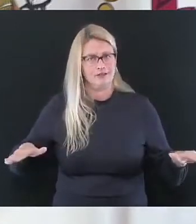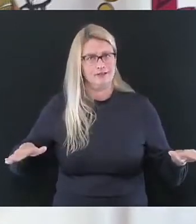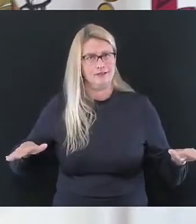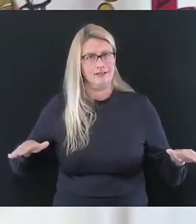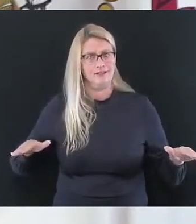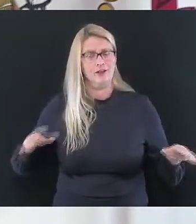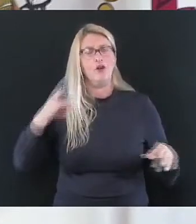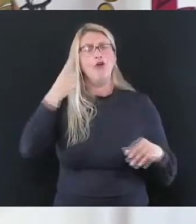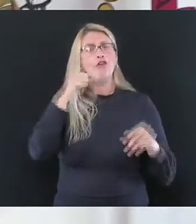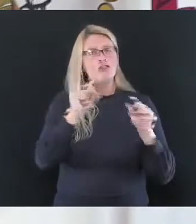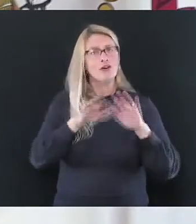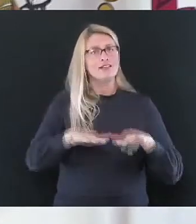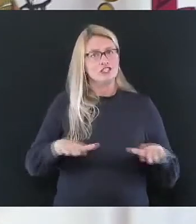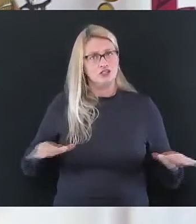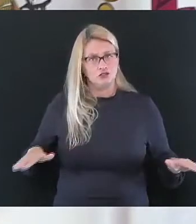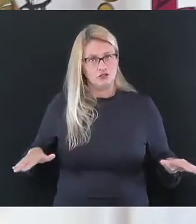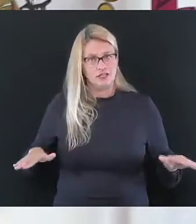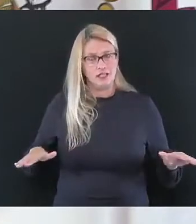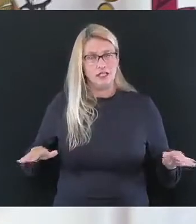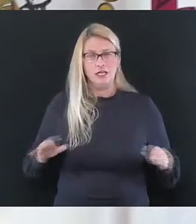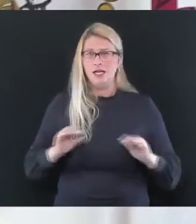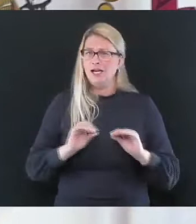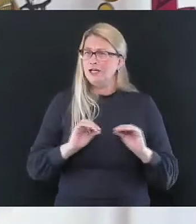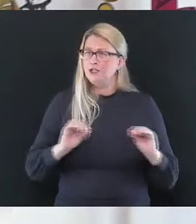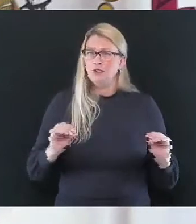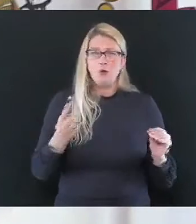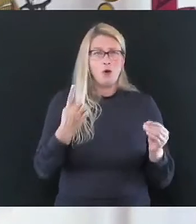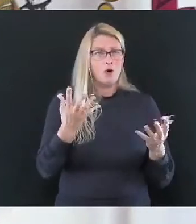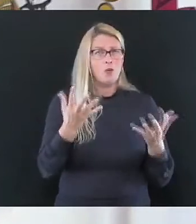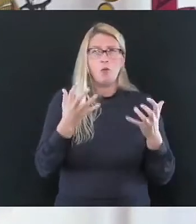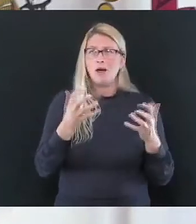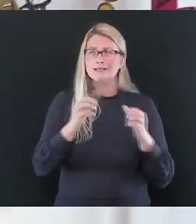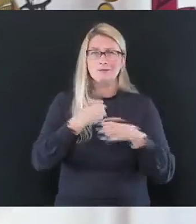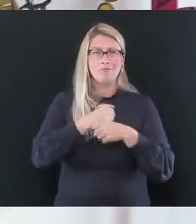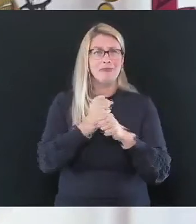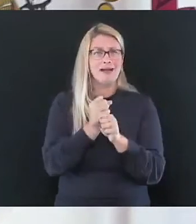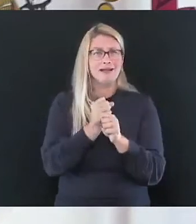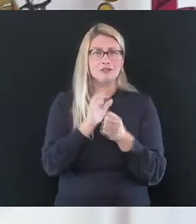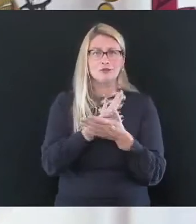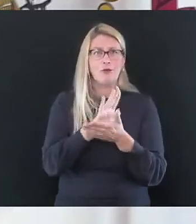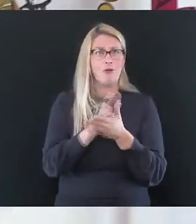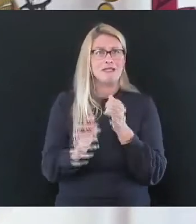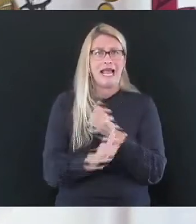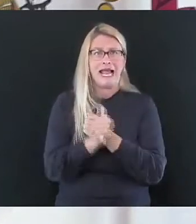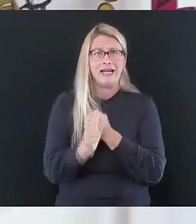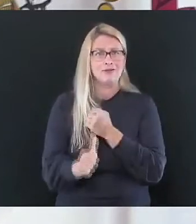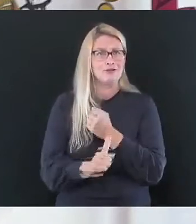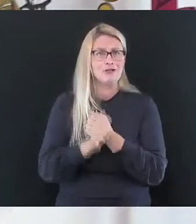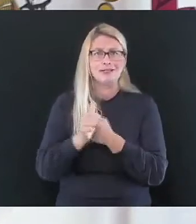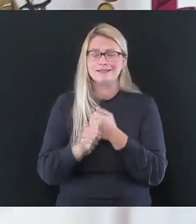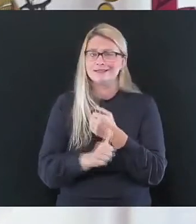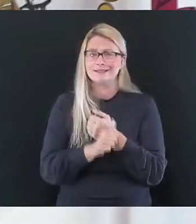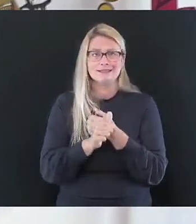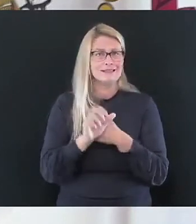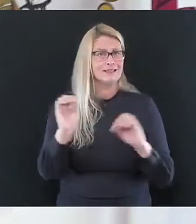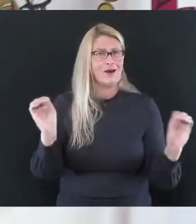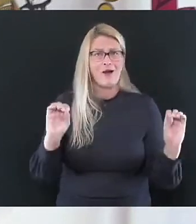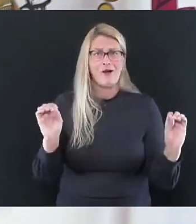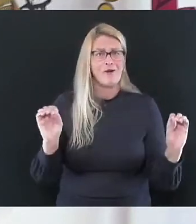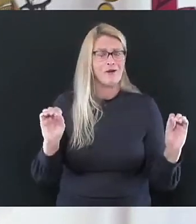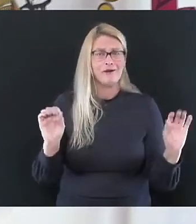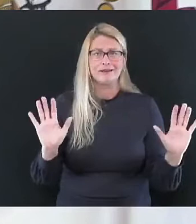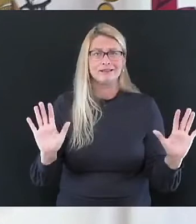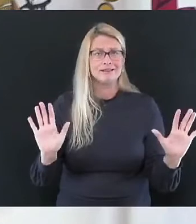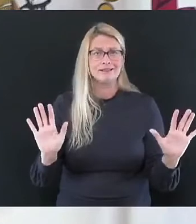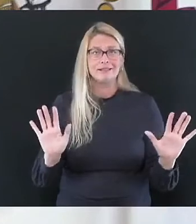out loud, nobody wants to do anything to endanger our children. But if you look at it and you